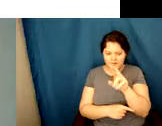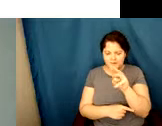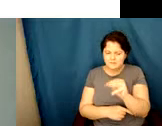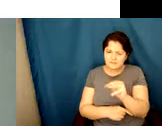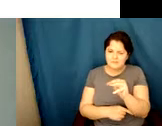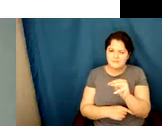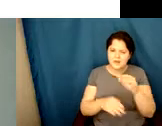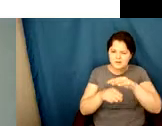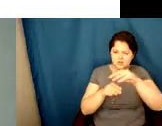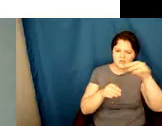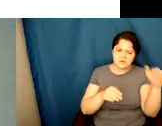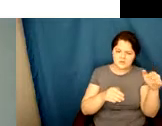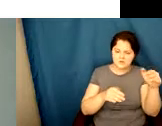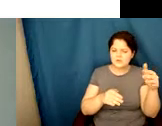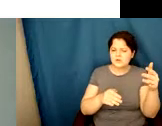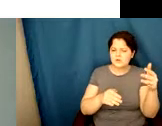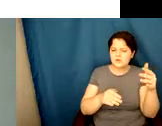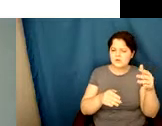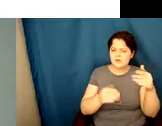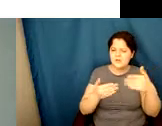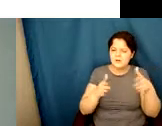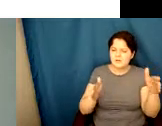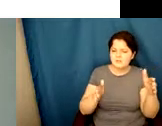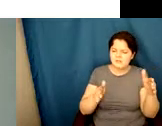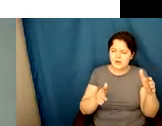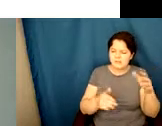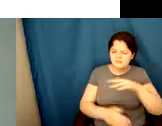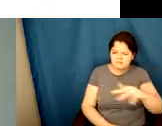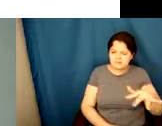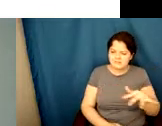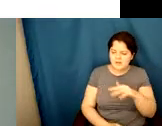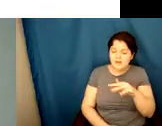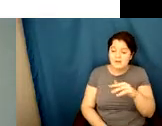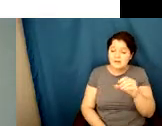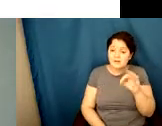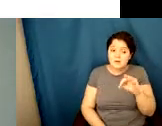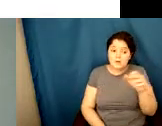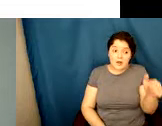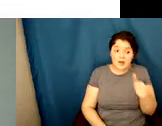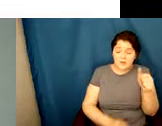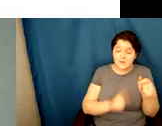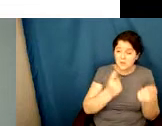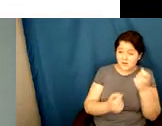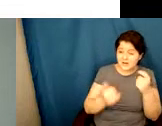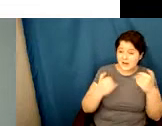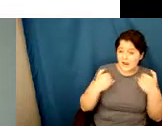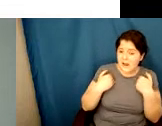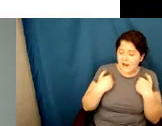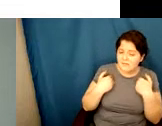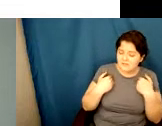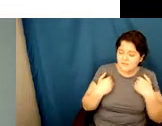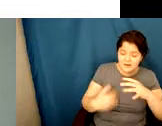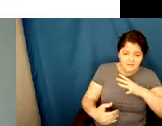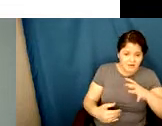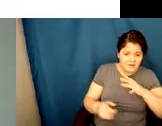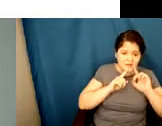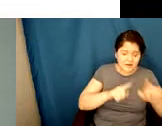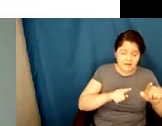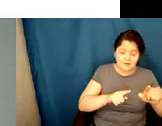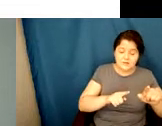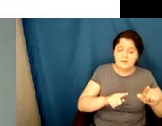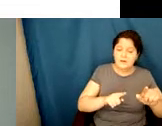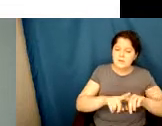shelter structures and the public space. So again, if you have other questions, we're happy to answer them, but just want to make sure that everyone knows that if